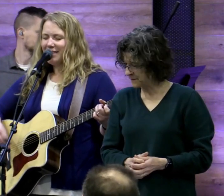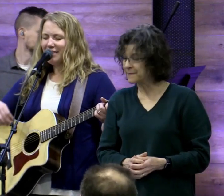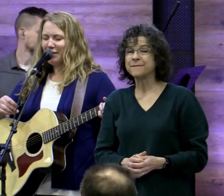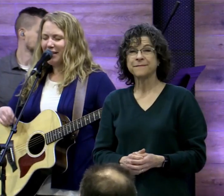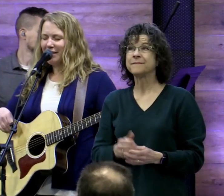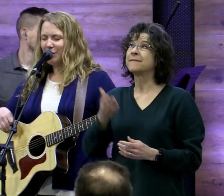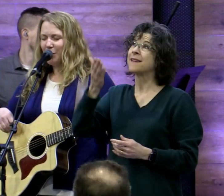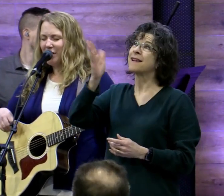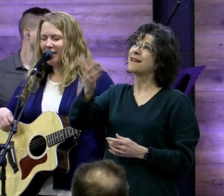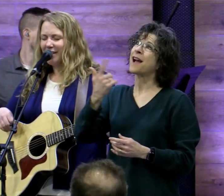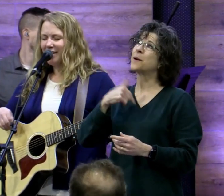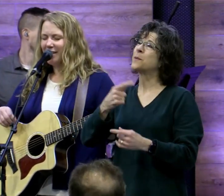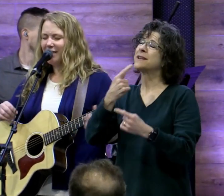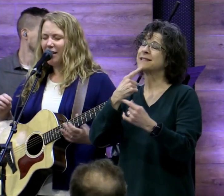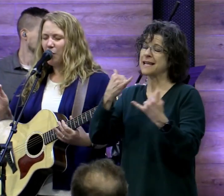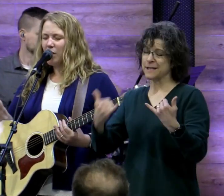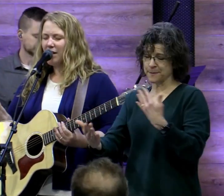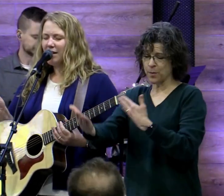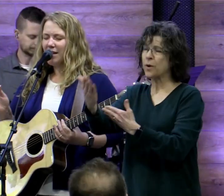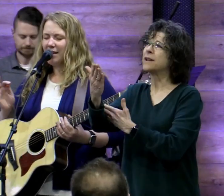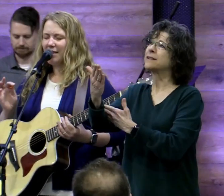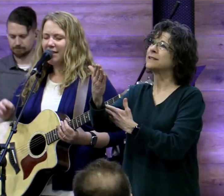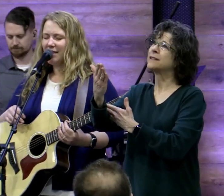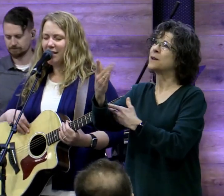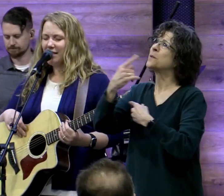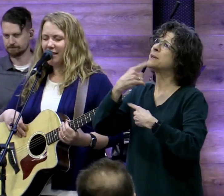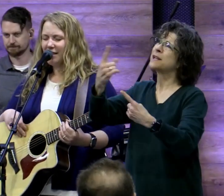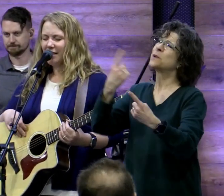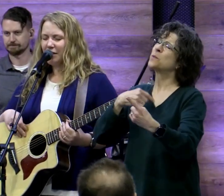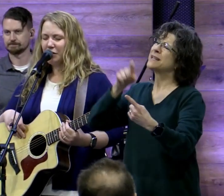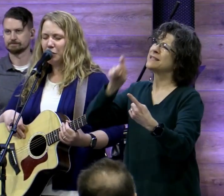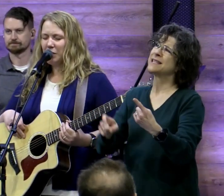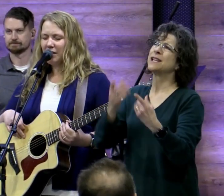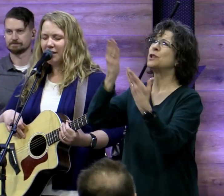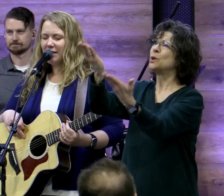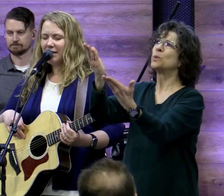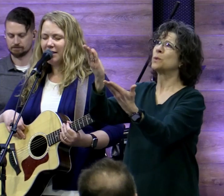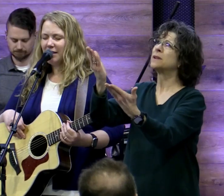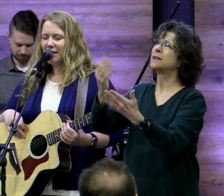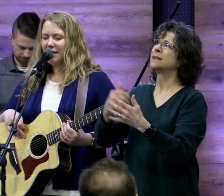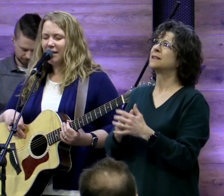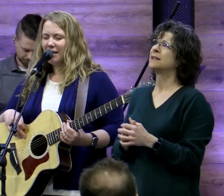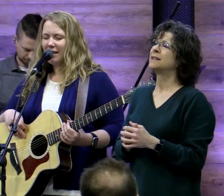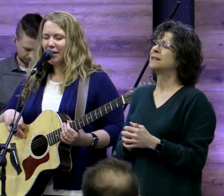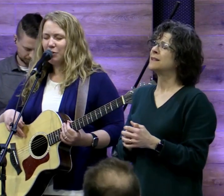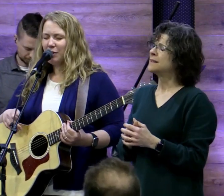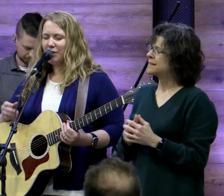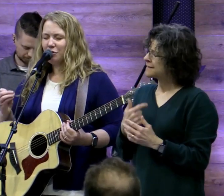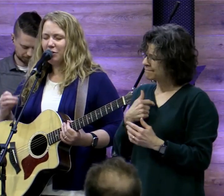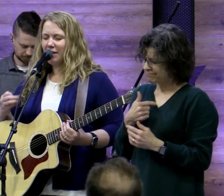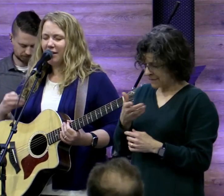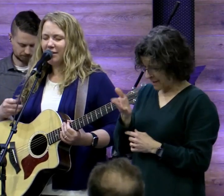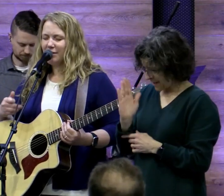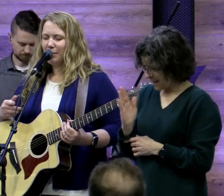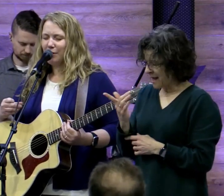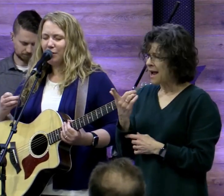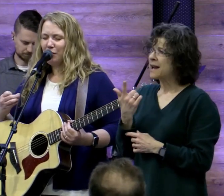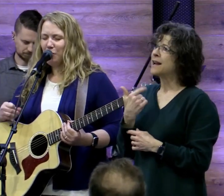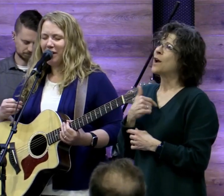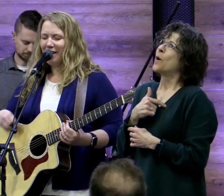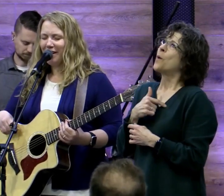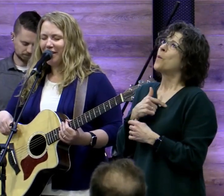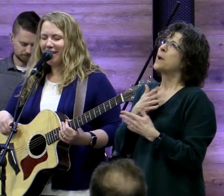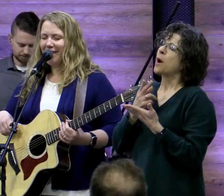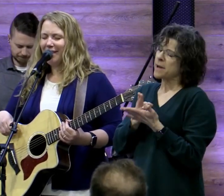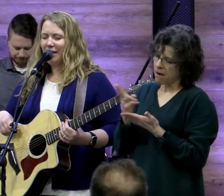We declare that this morning, that we need you. God, when we are truly honest about who